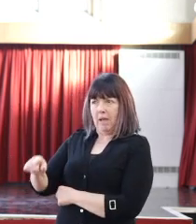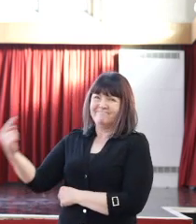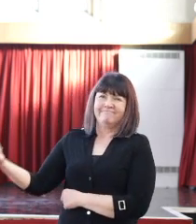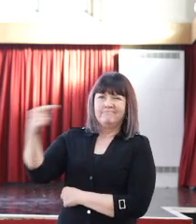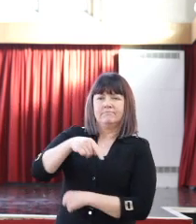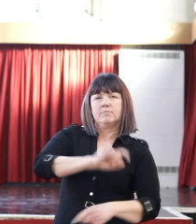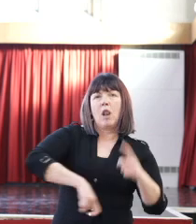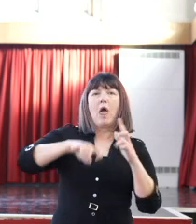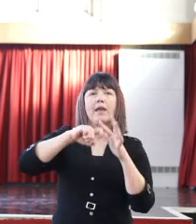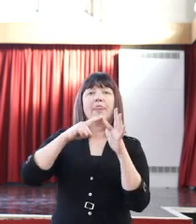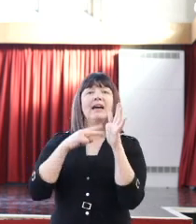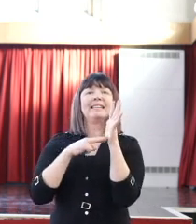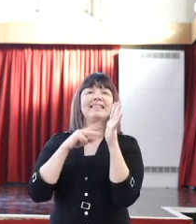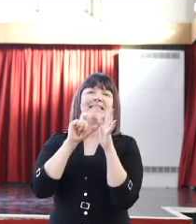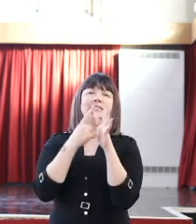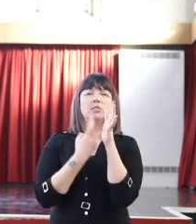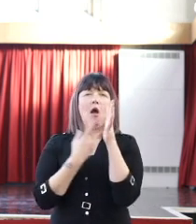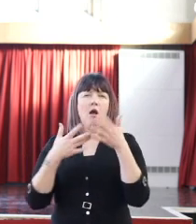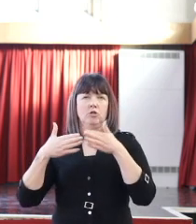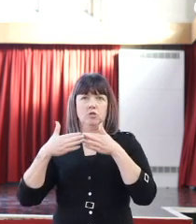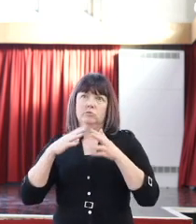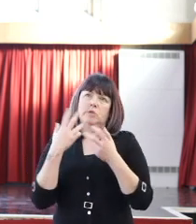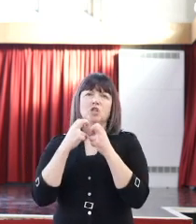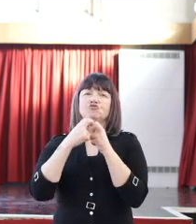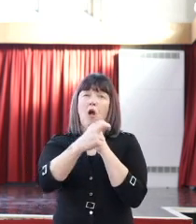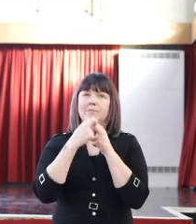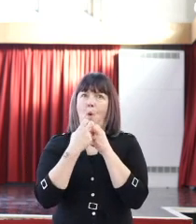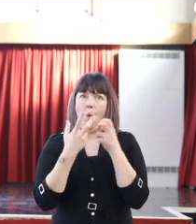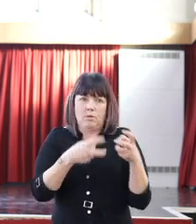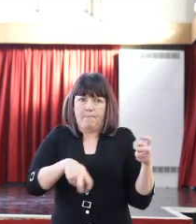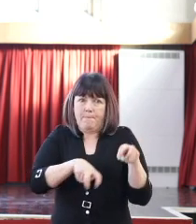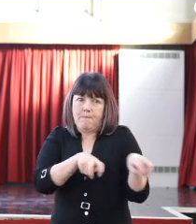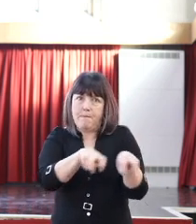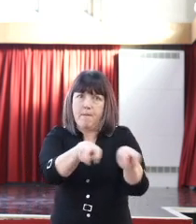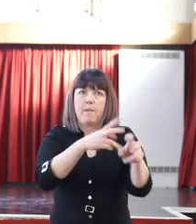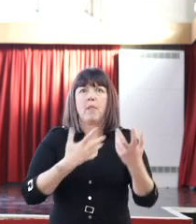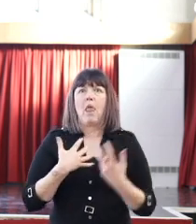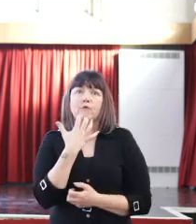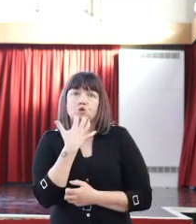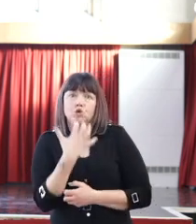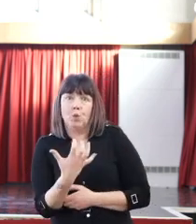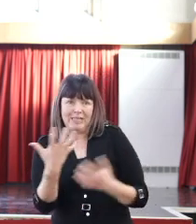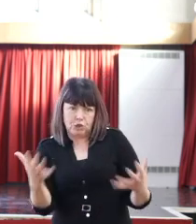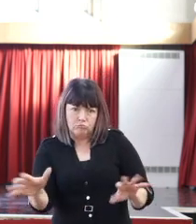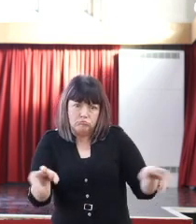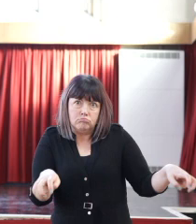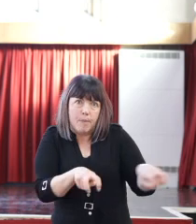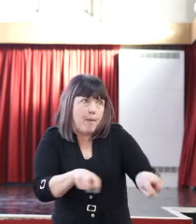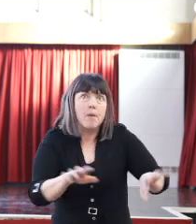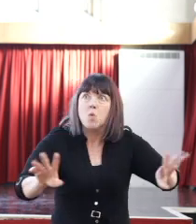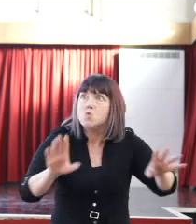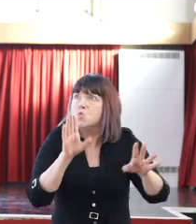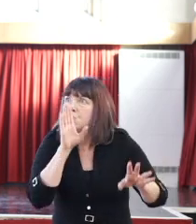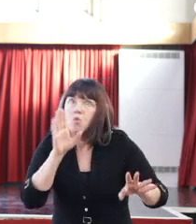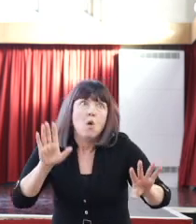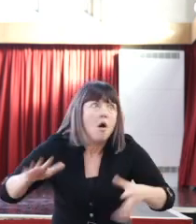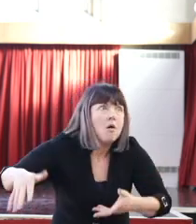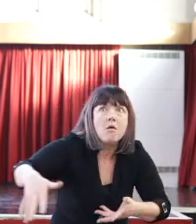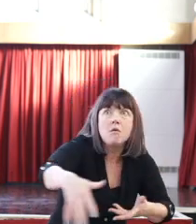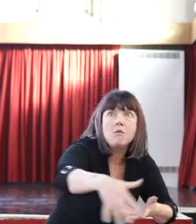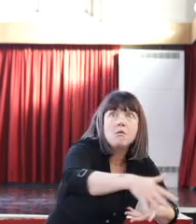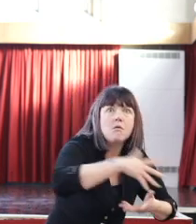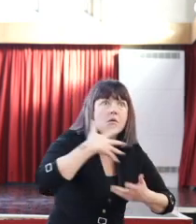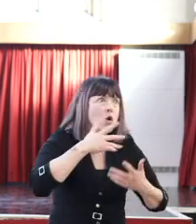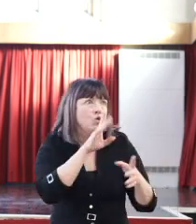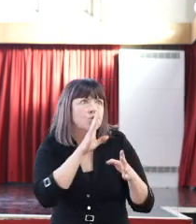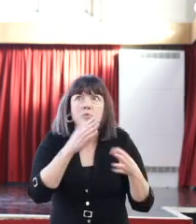established by Sir Nicholas Winton, saved 241 Jewish children by transporting them away from Germany, with many being taken into villages and